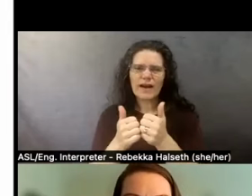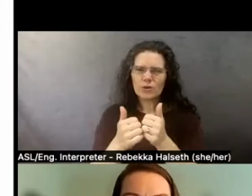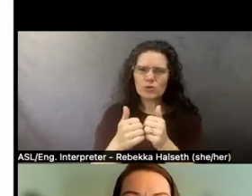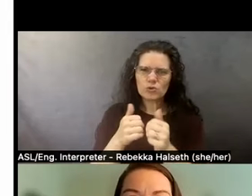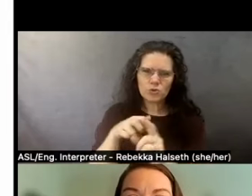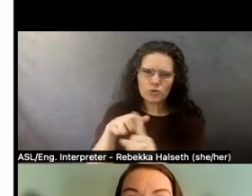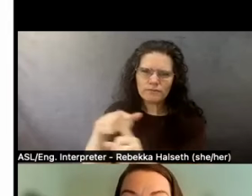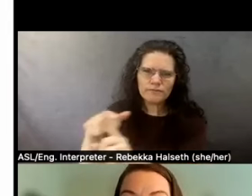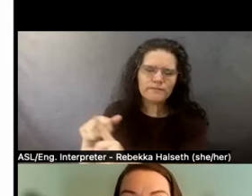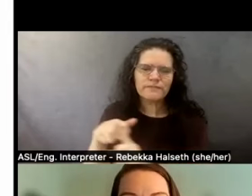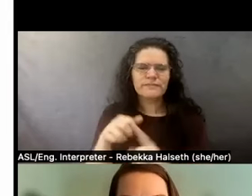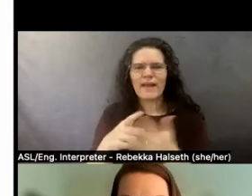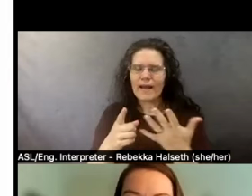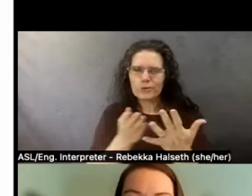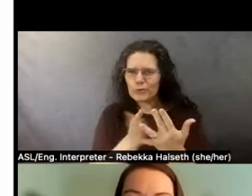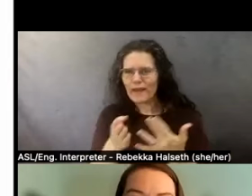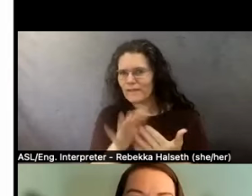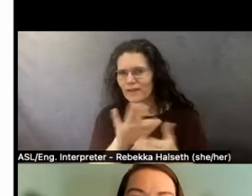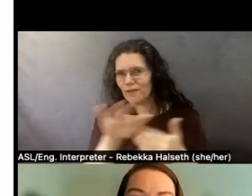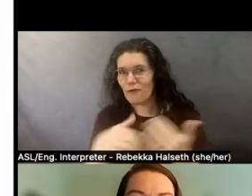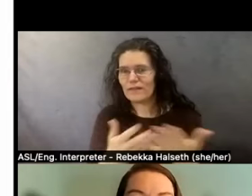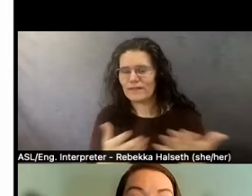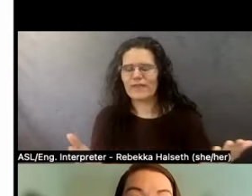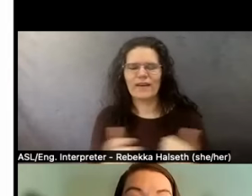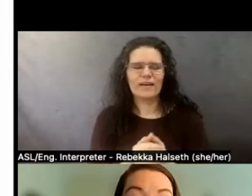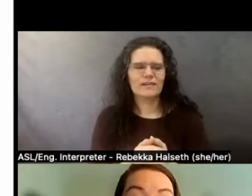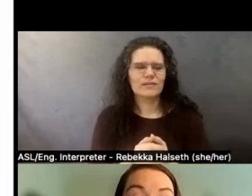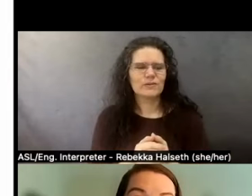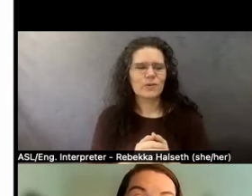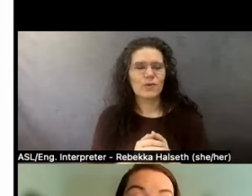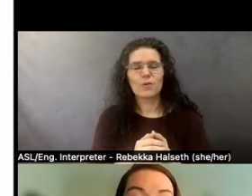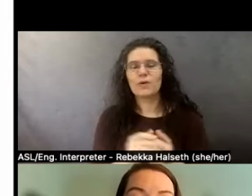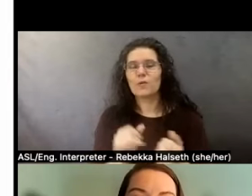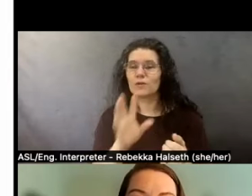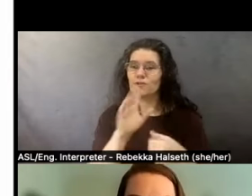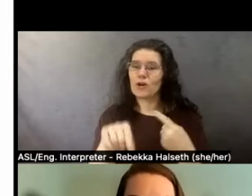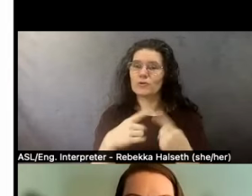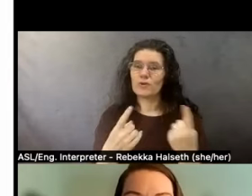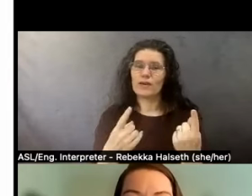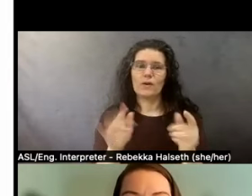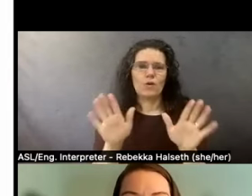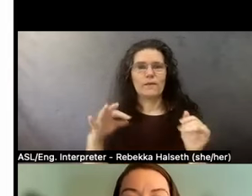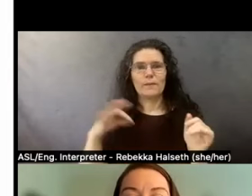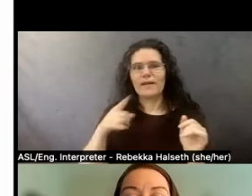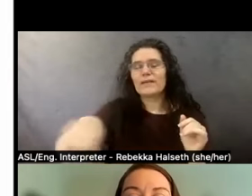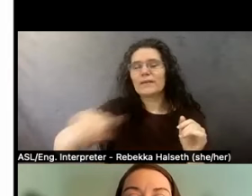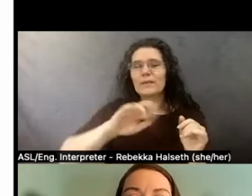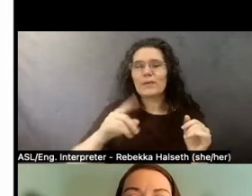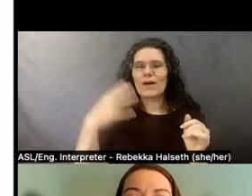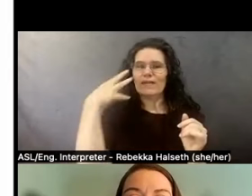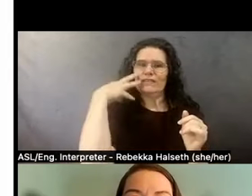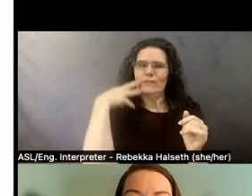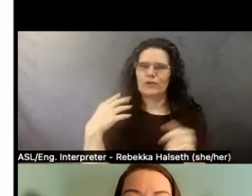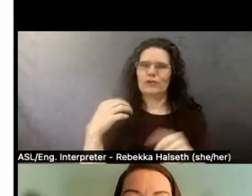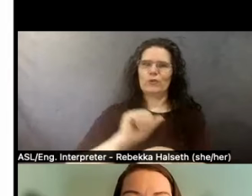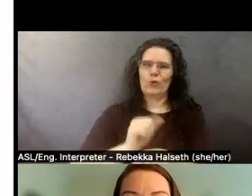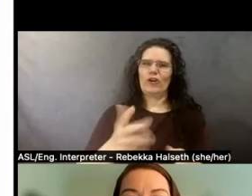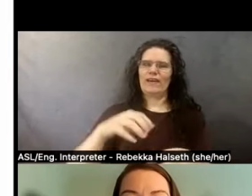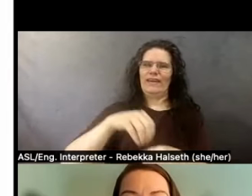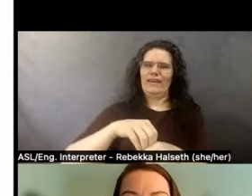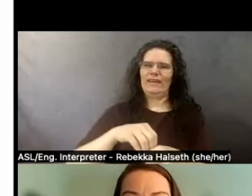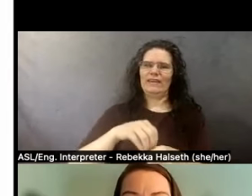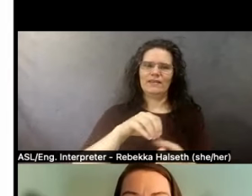want to talk with the wonderful benefit of people who have worked in a medical legal partnership. And we